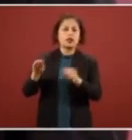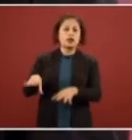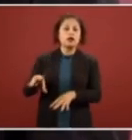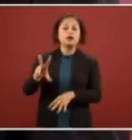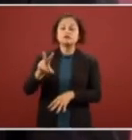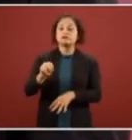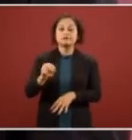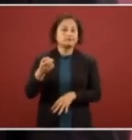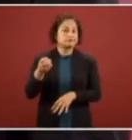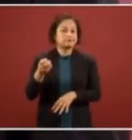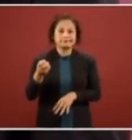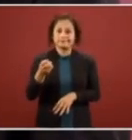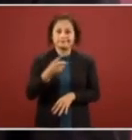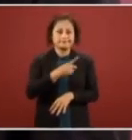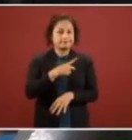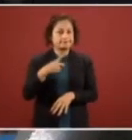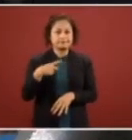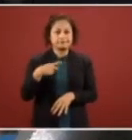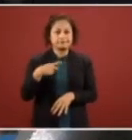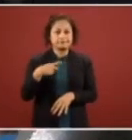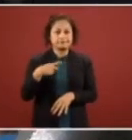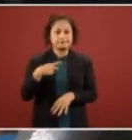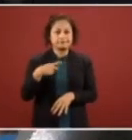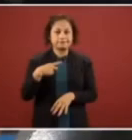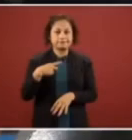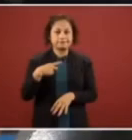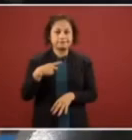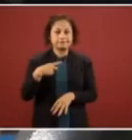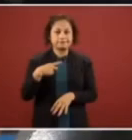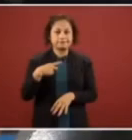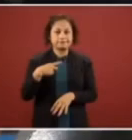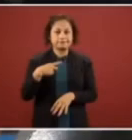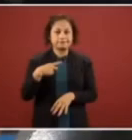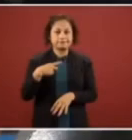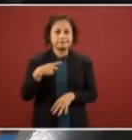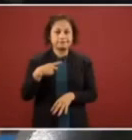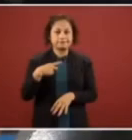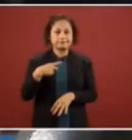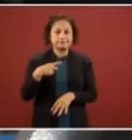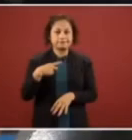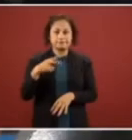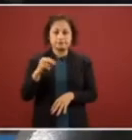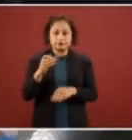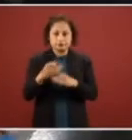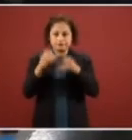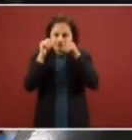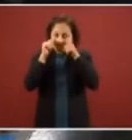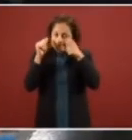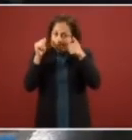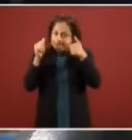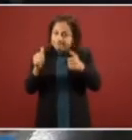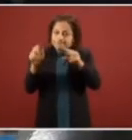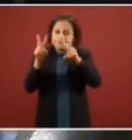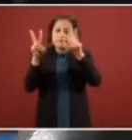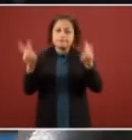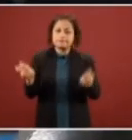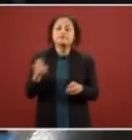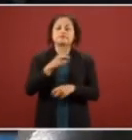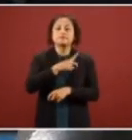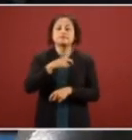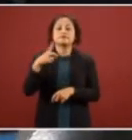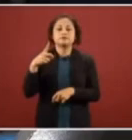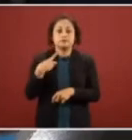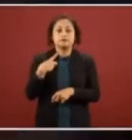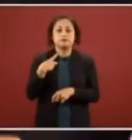en este asunto. We cannot flex in this matter. De darle